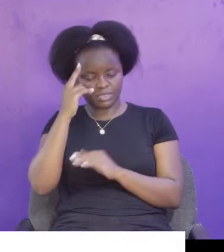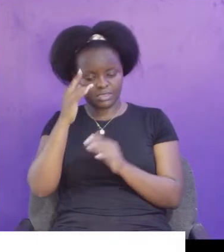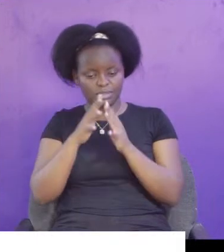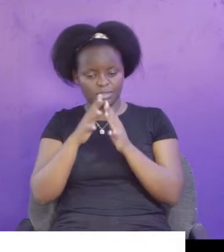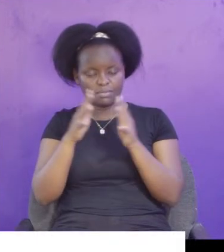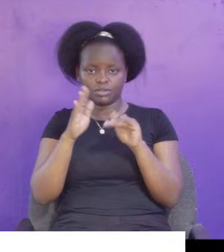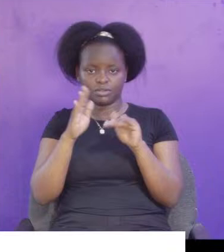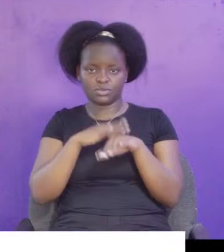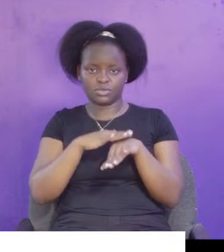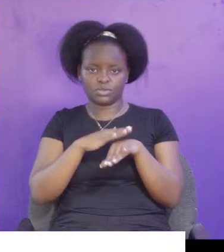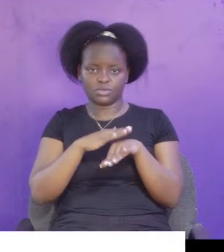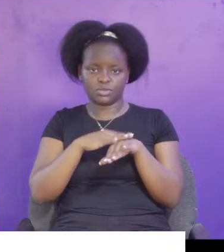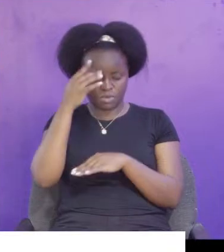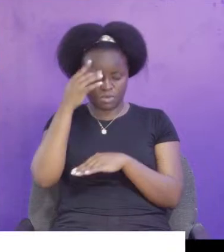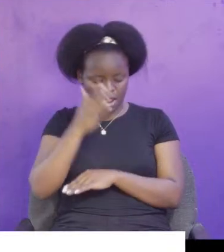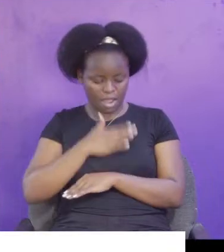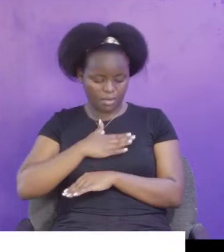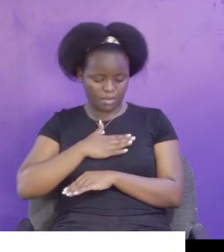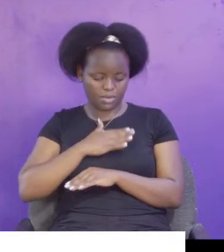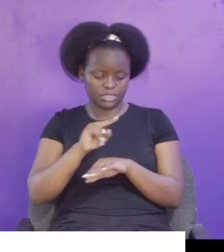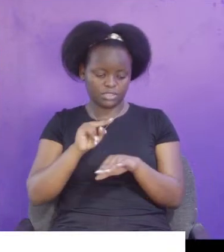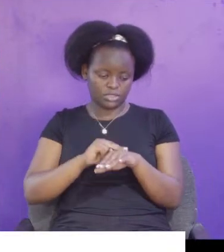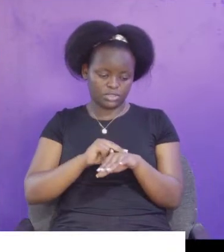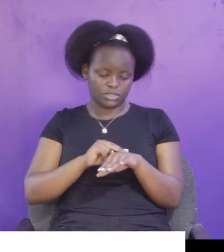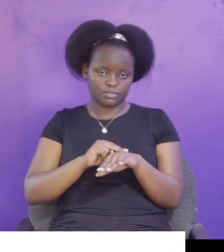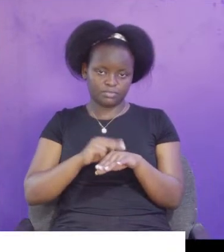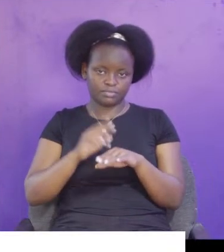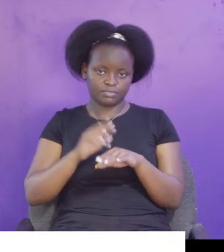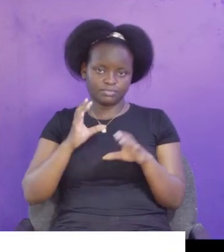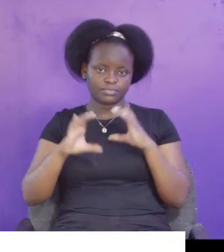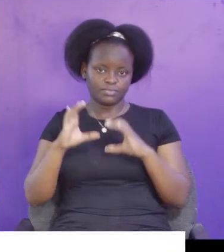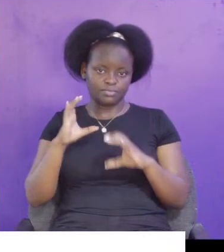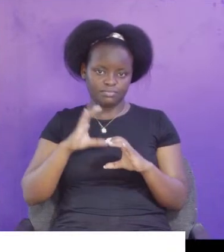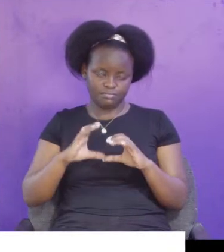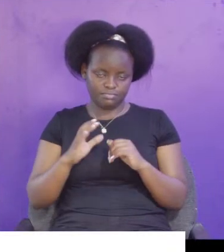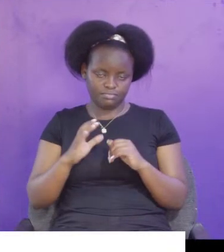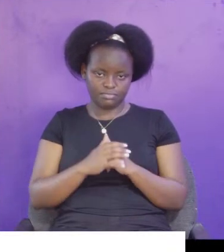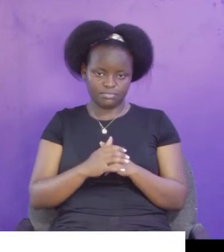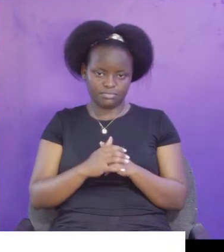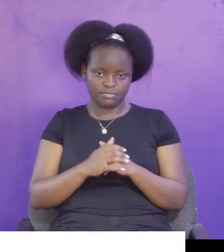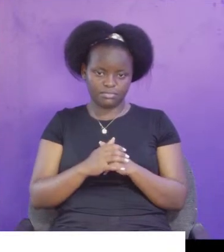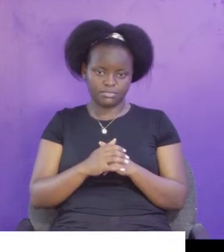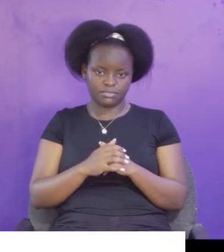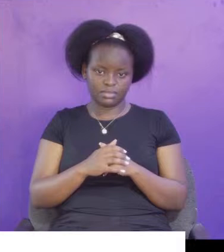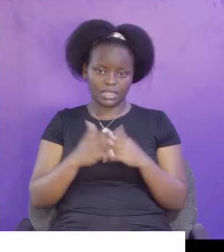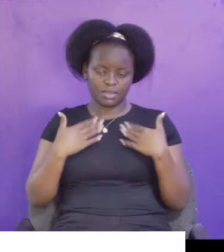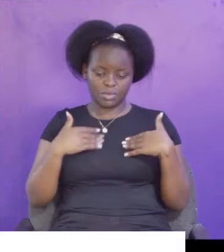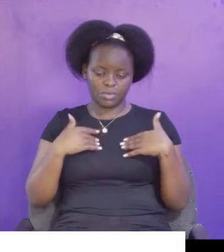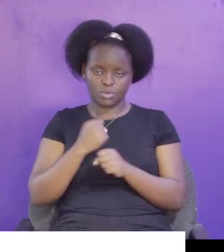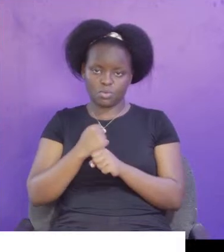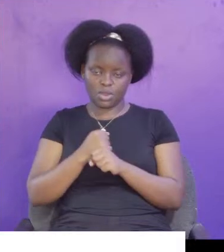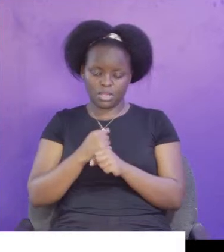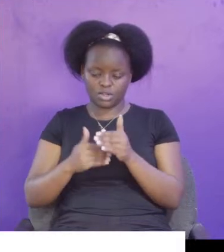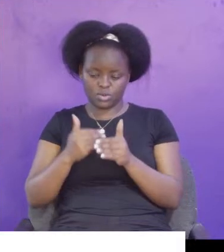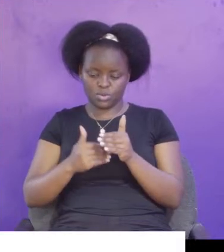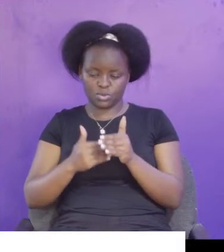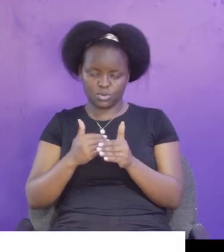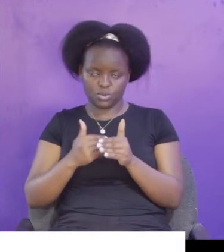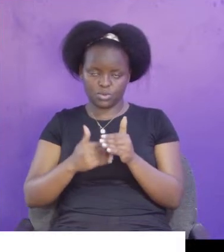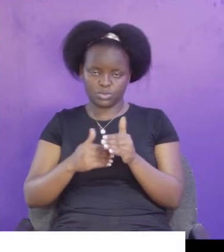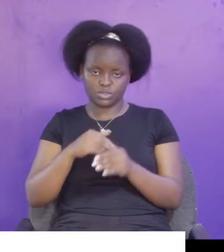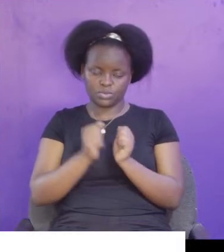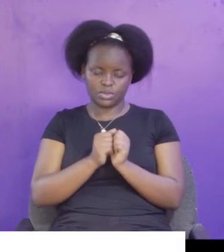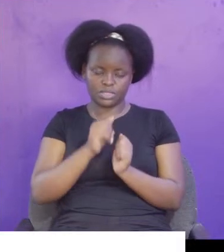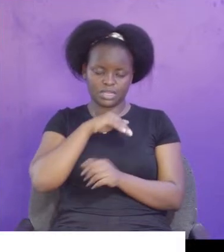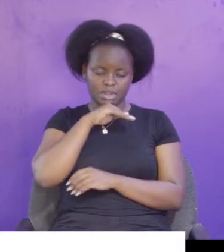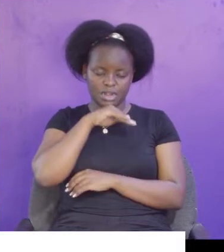republic. Fellow citizens, those who worked closely with the Honorable Raila Amolo Odinga know